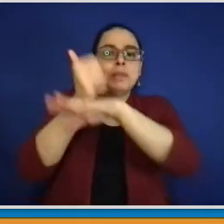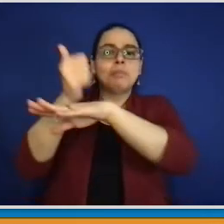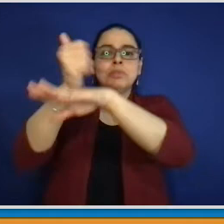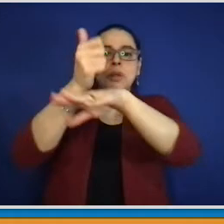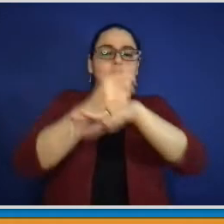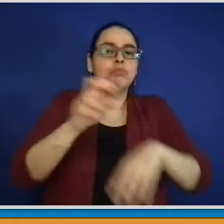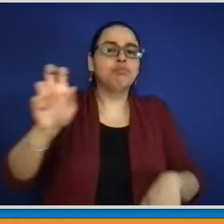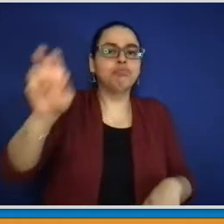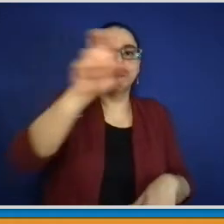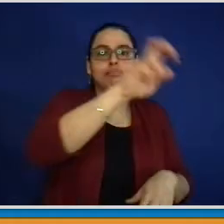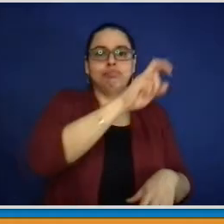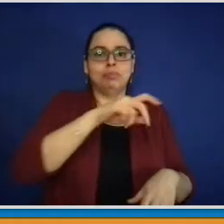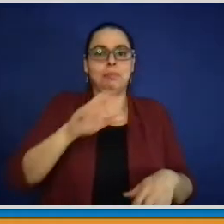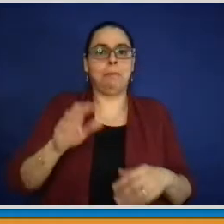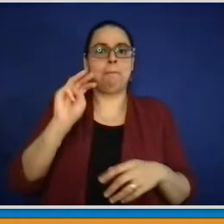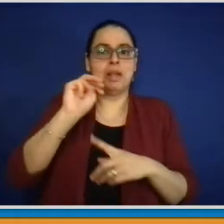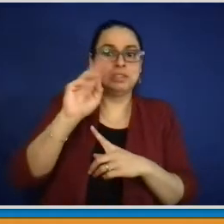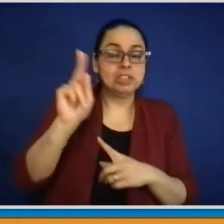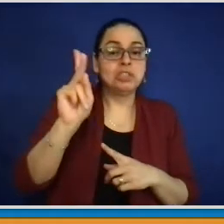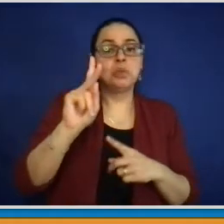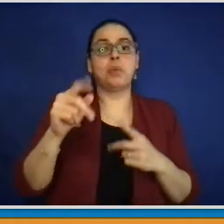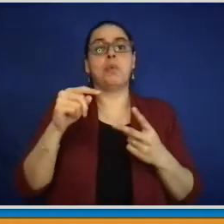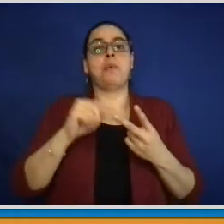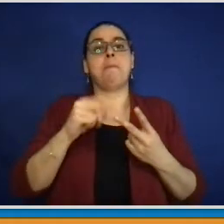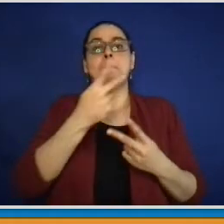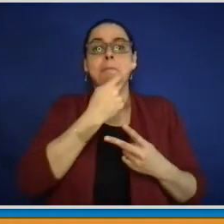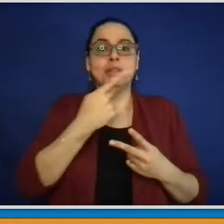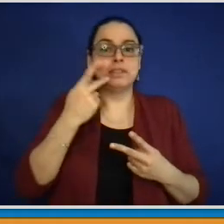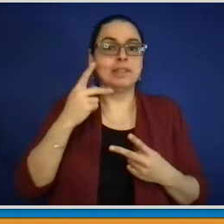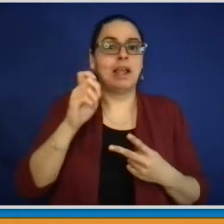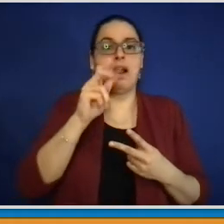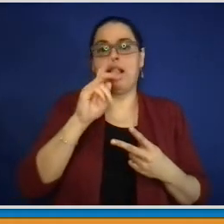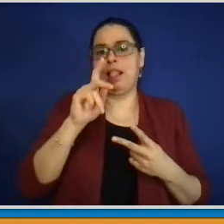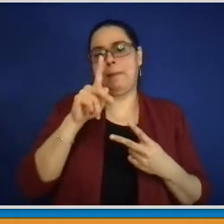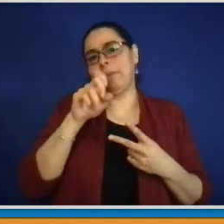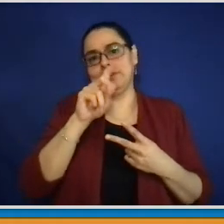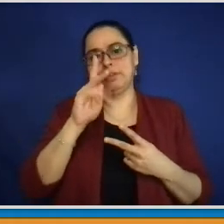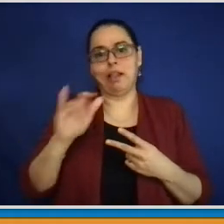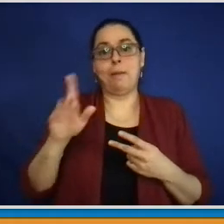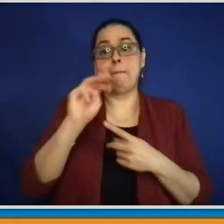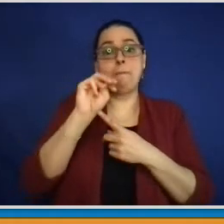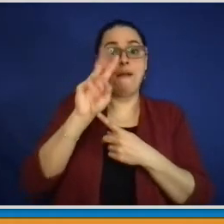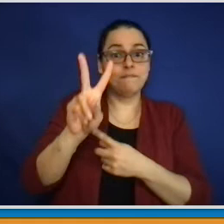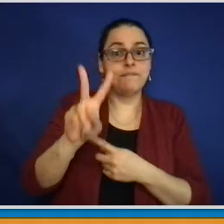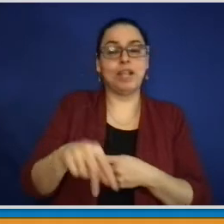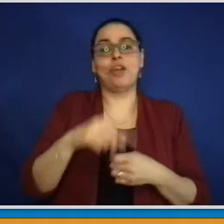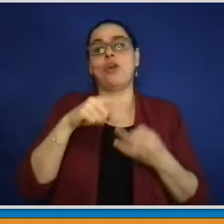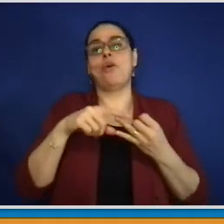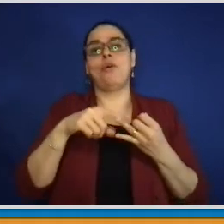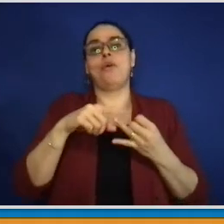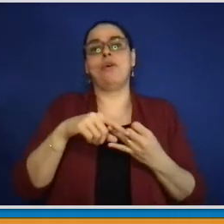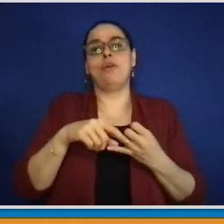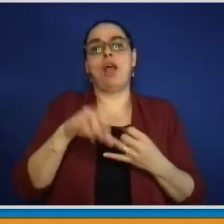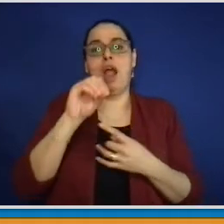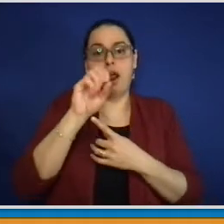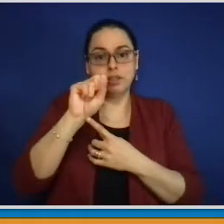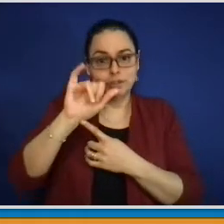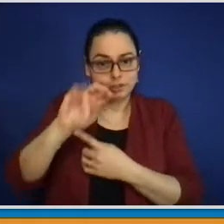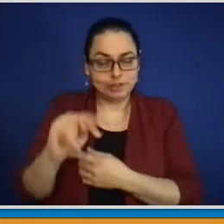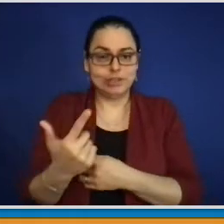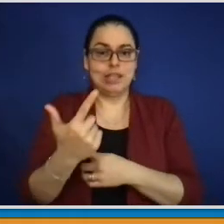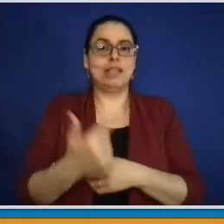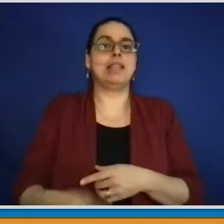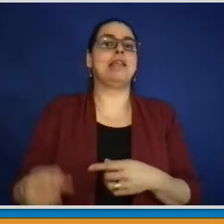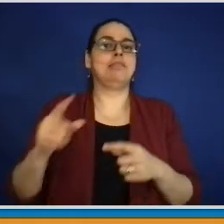Mount Kisco, Mamaroneck, Mount Vernon, New Rochelle, West Harrison, Dobbs Ferry, or Elmsford, our friends